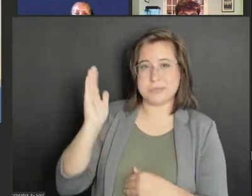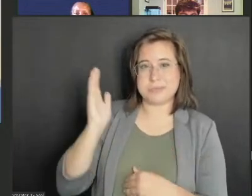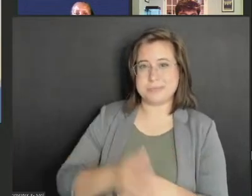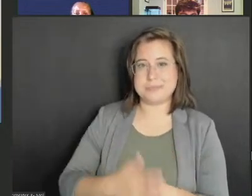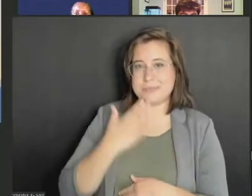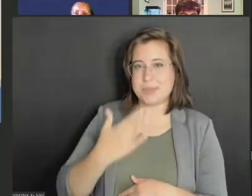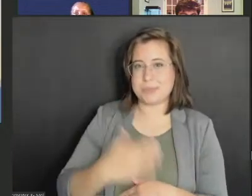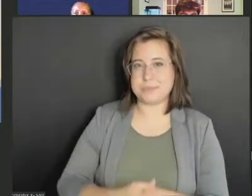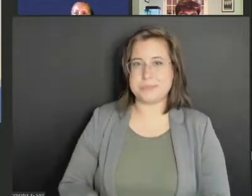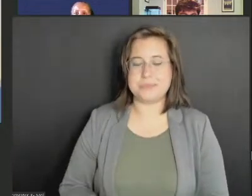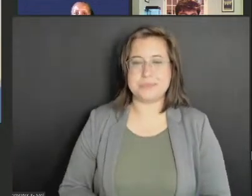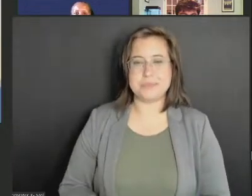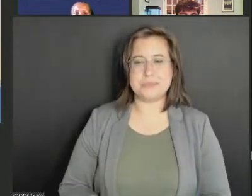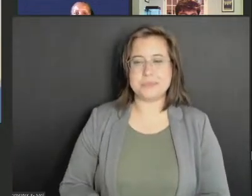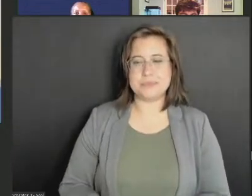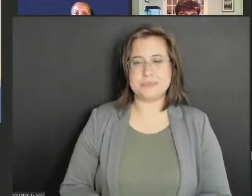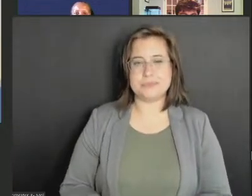Thank you.